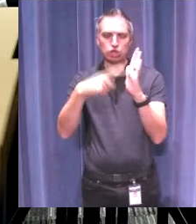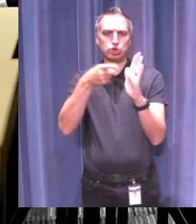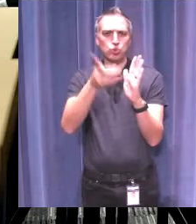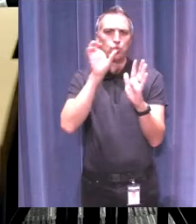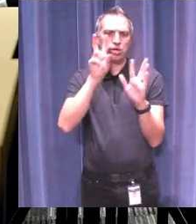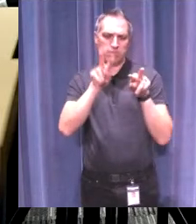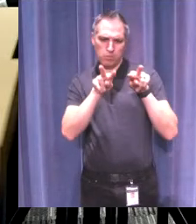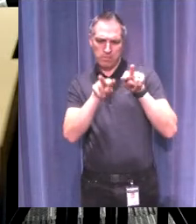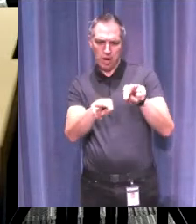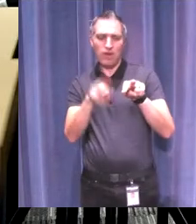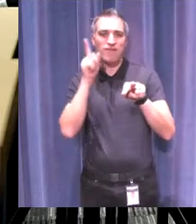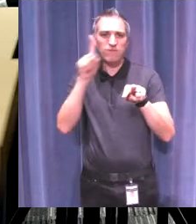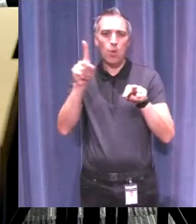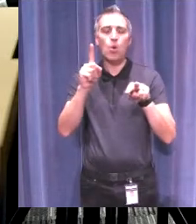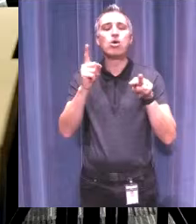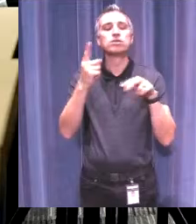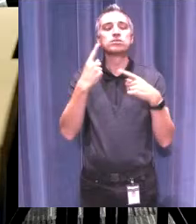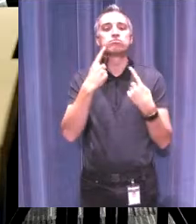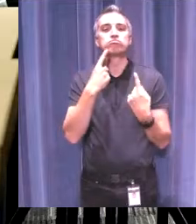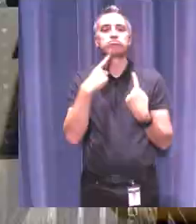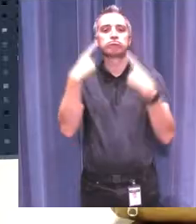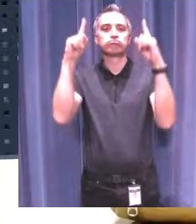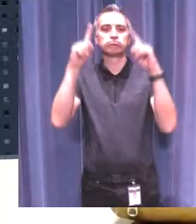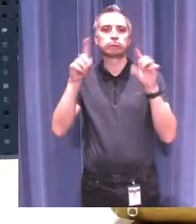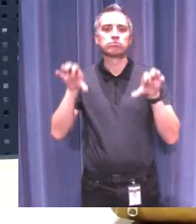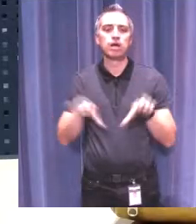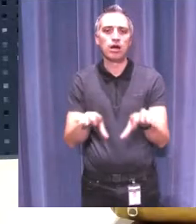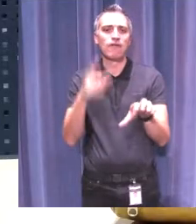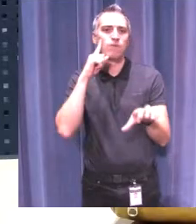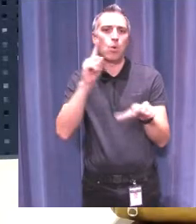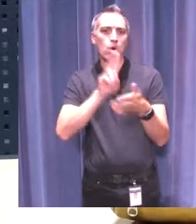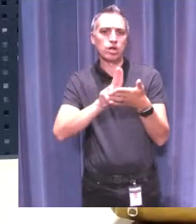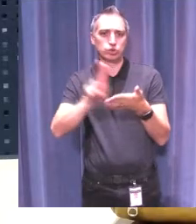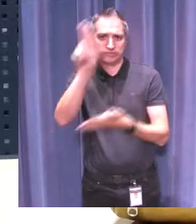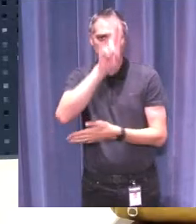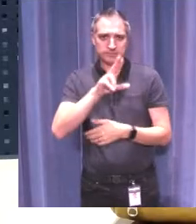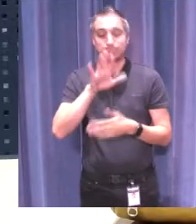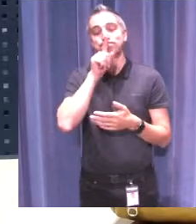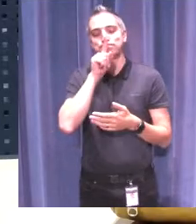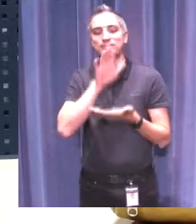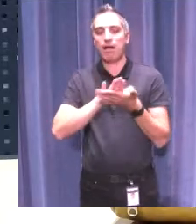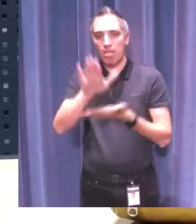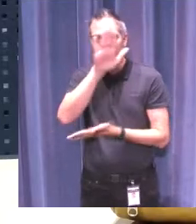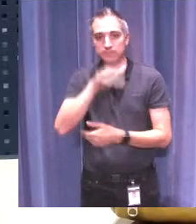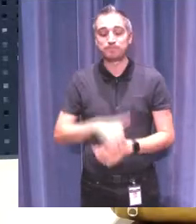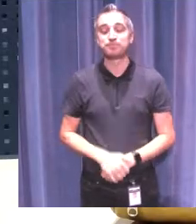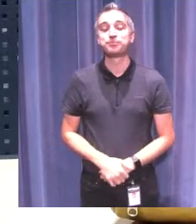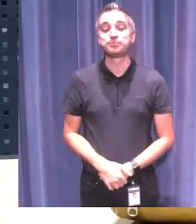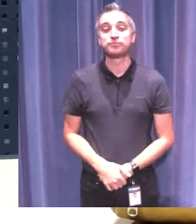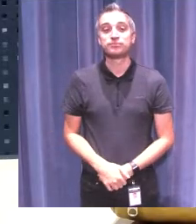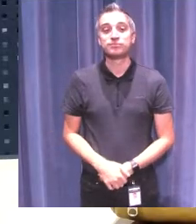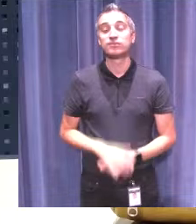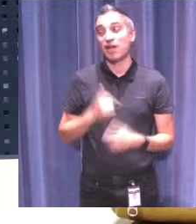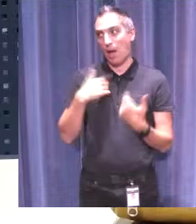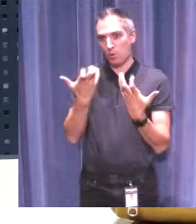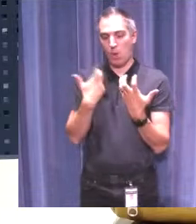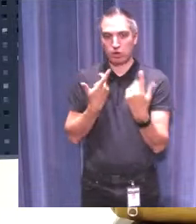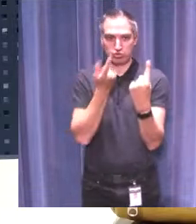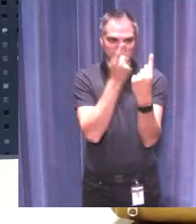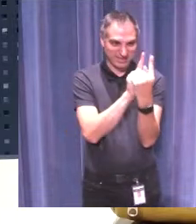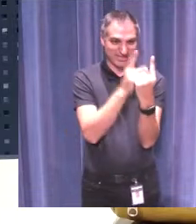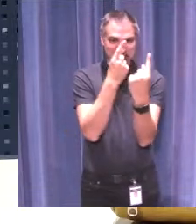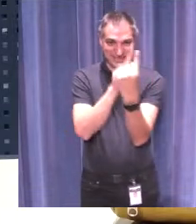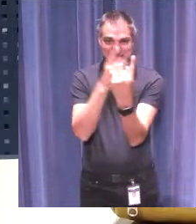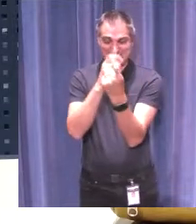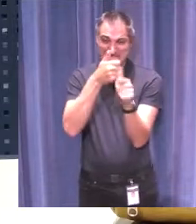college? Key performance indicators. Well, ideally, I'd like to talk to each and every person